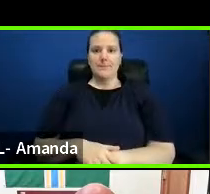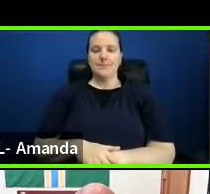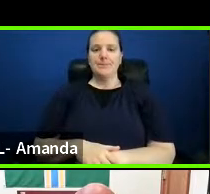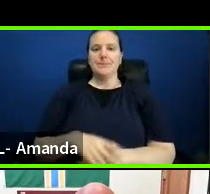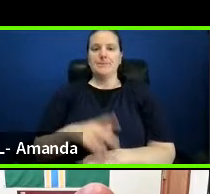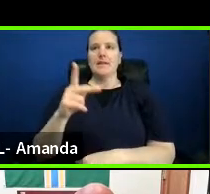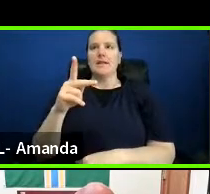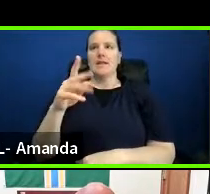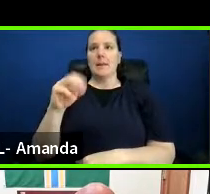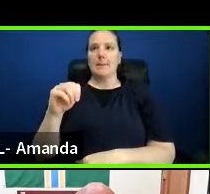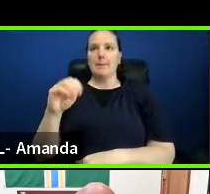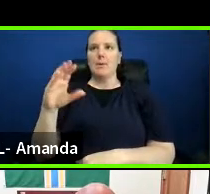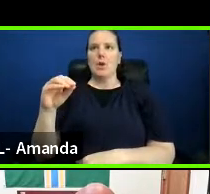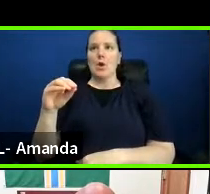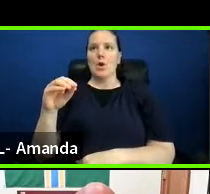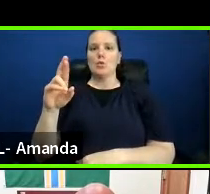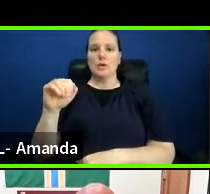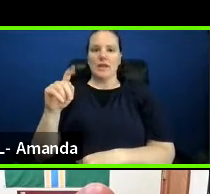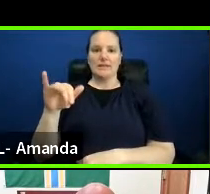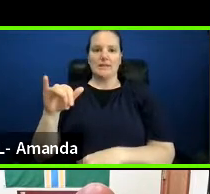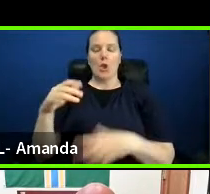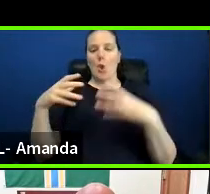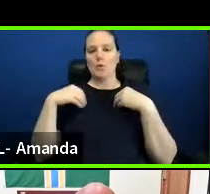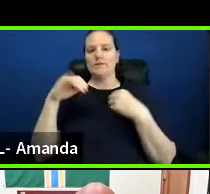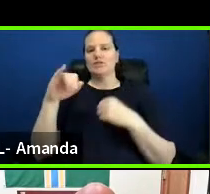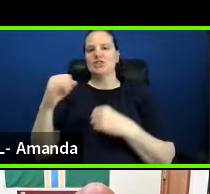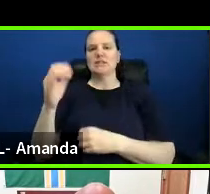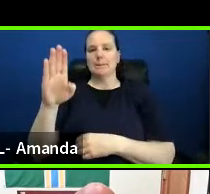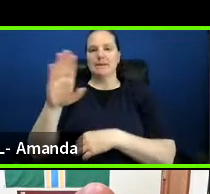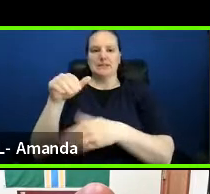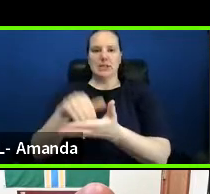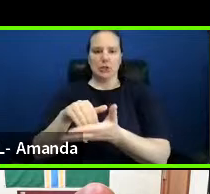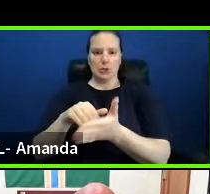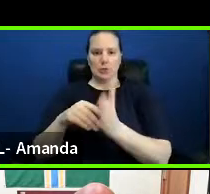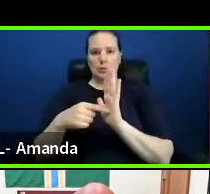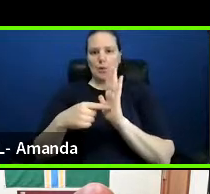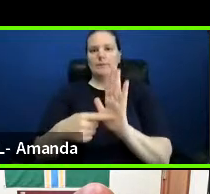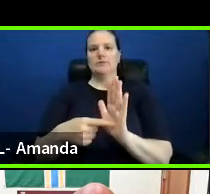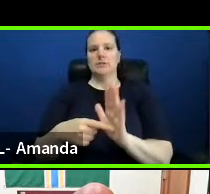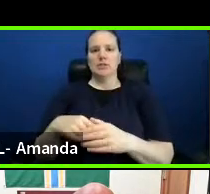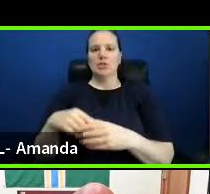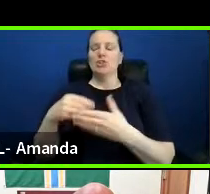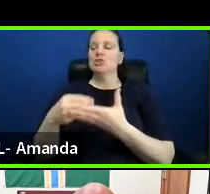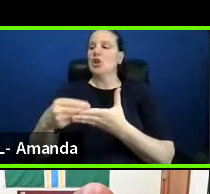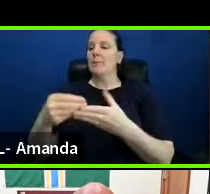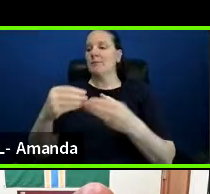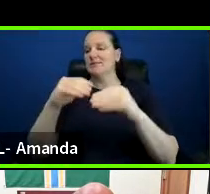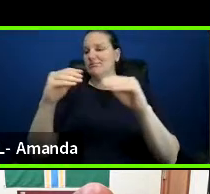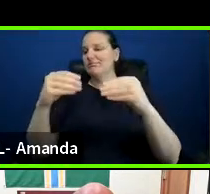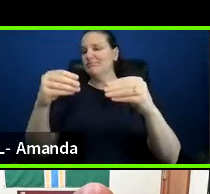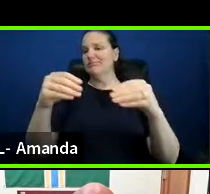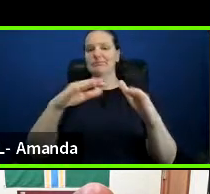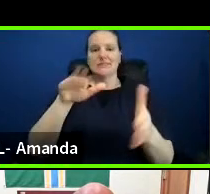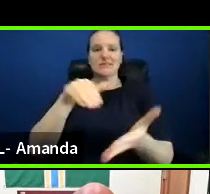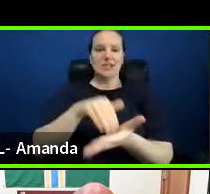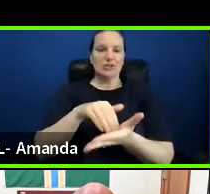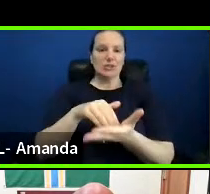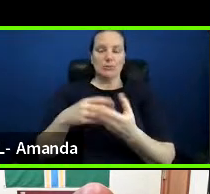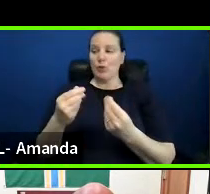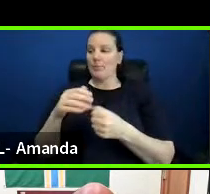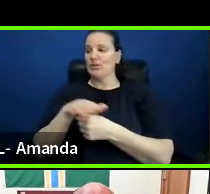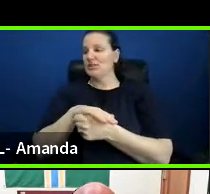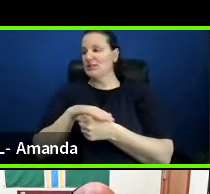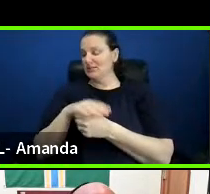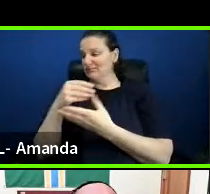Kimco Realty, owner of the Jansen Beach Center, representing our shopping center, other property and